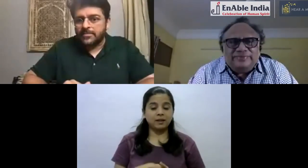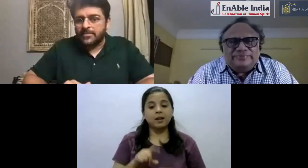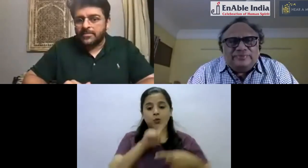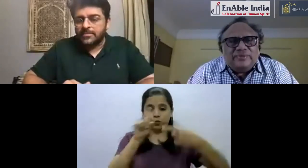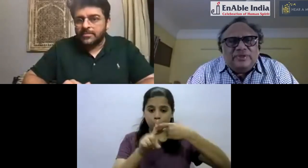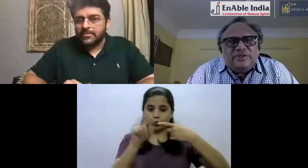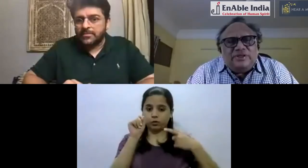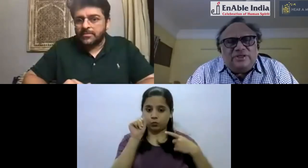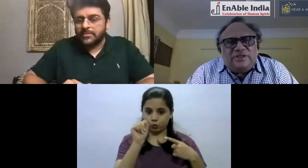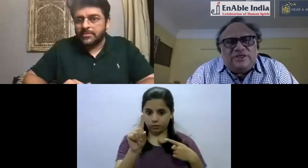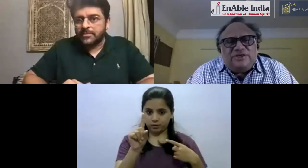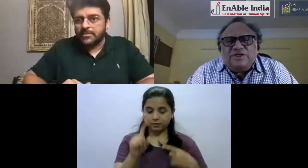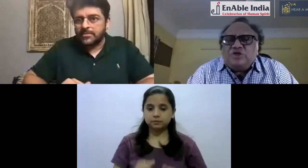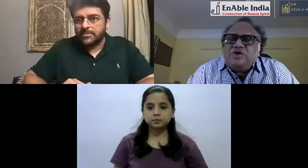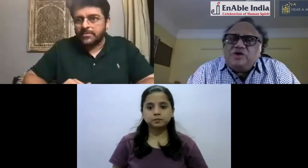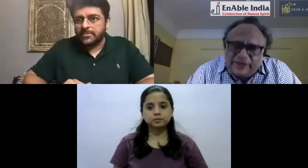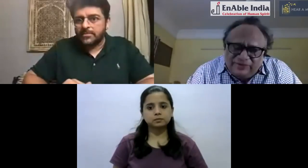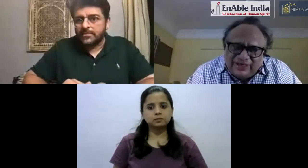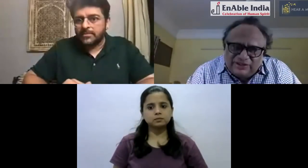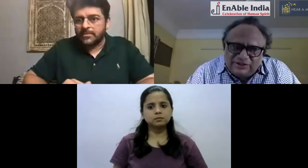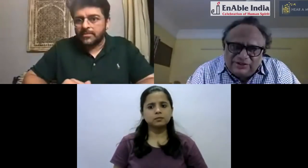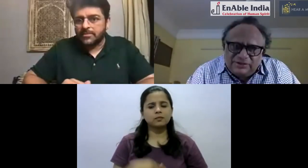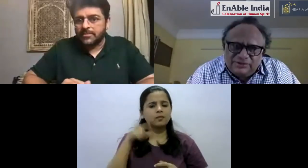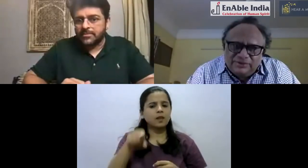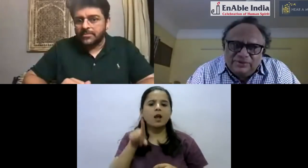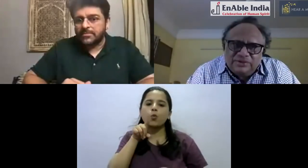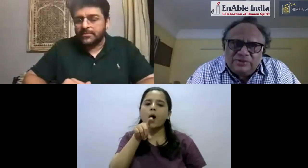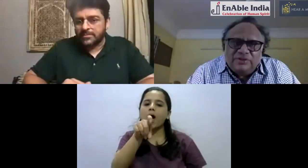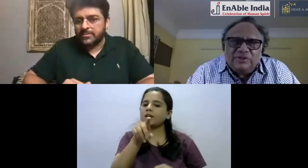one, it is not a virus.